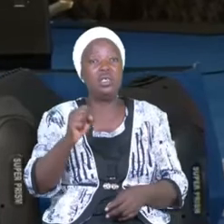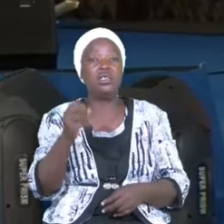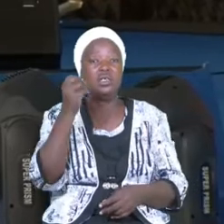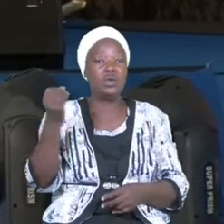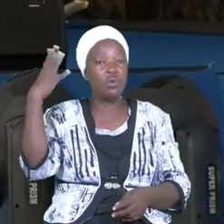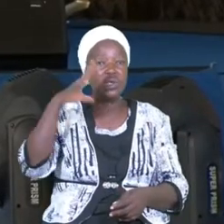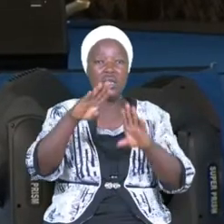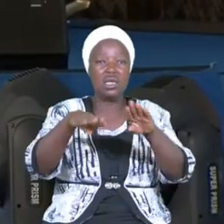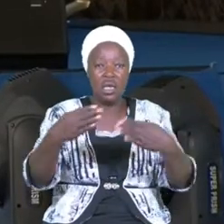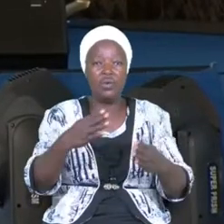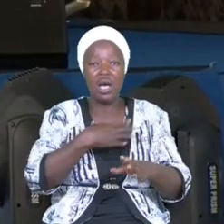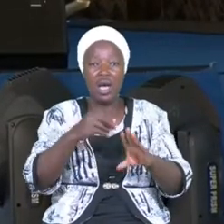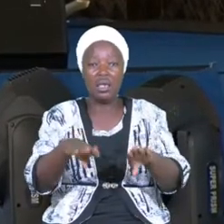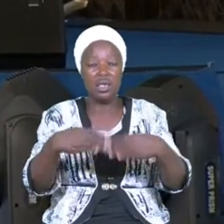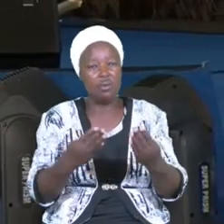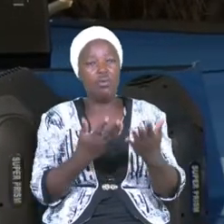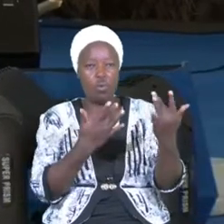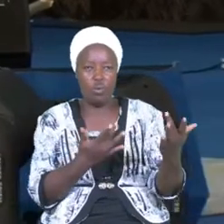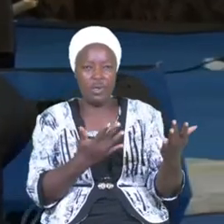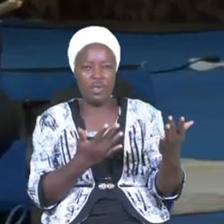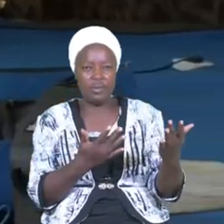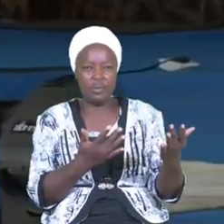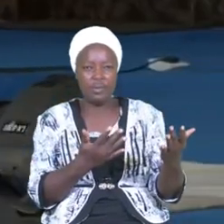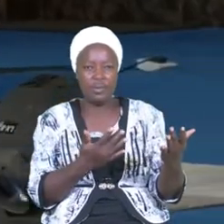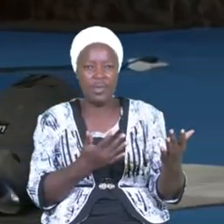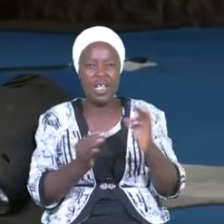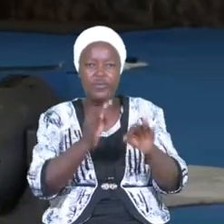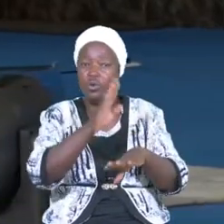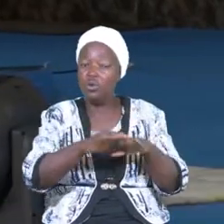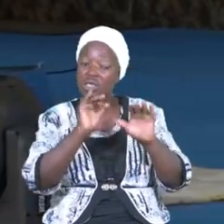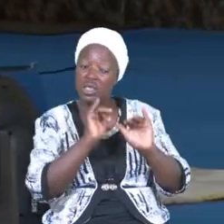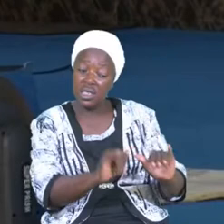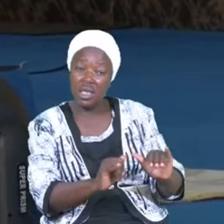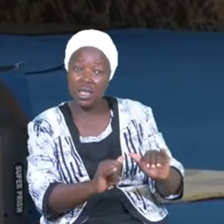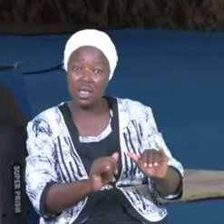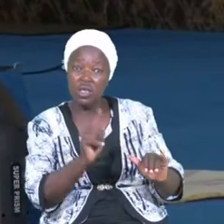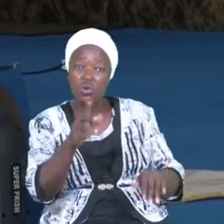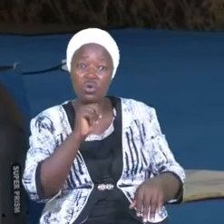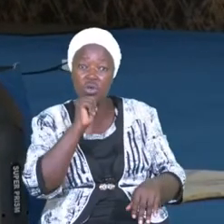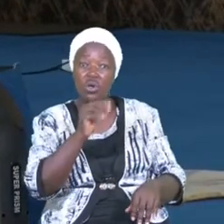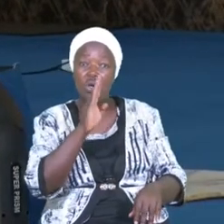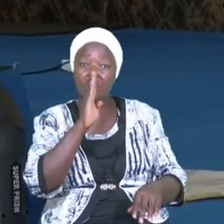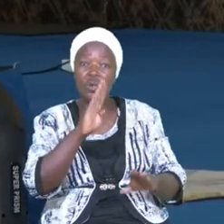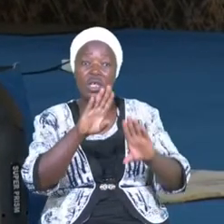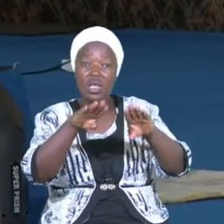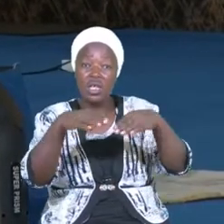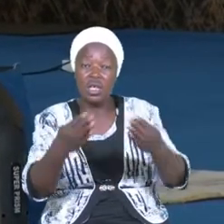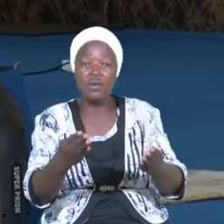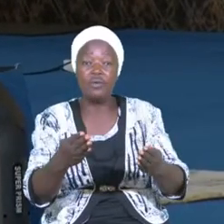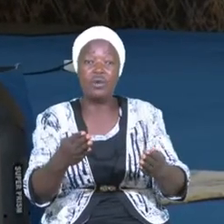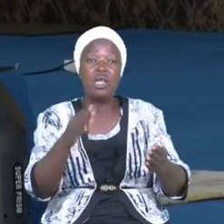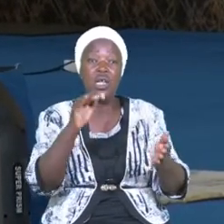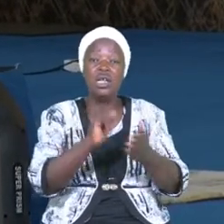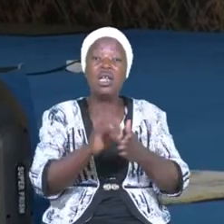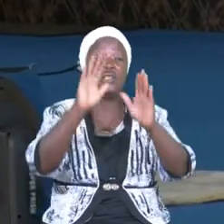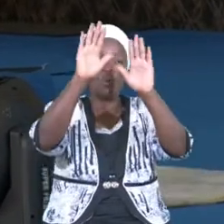and granted, hold on. If you don't stay, you will not grant unto you the signs and the wonders.